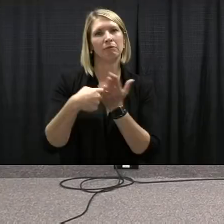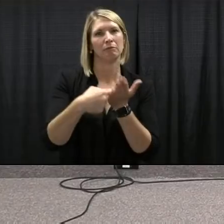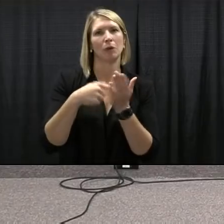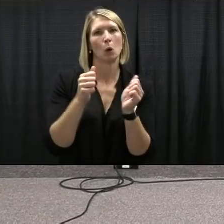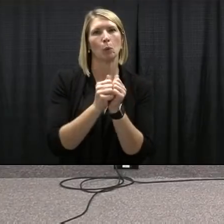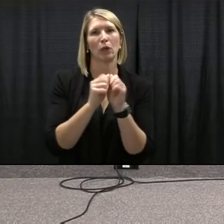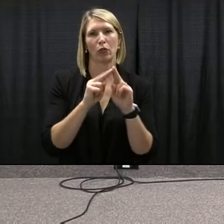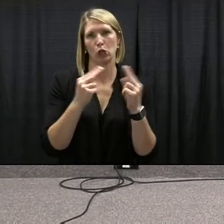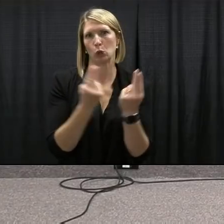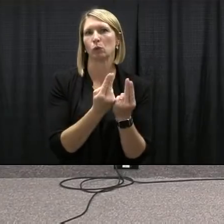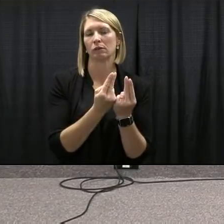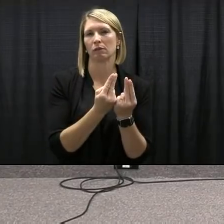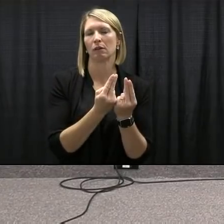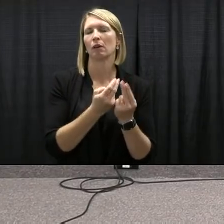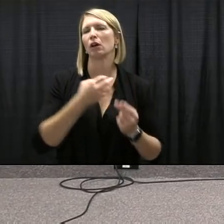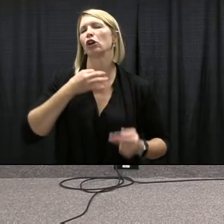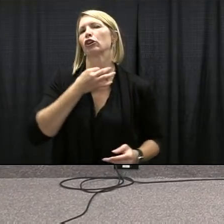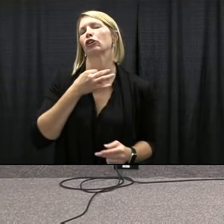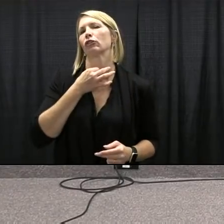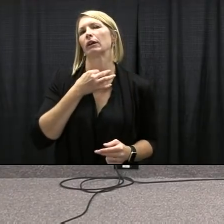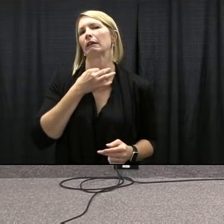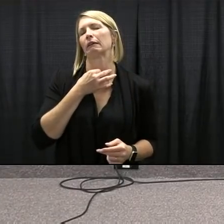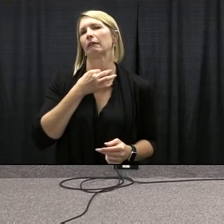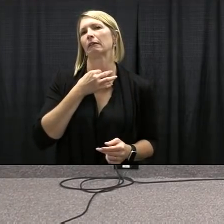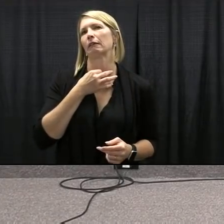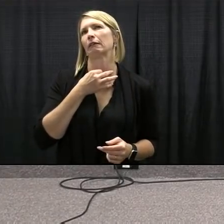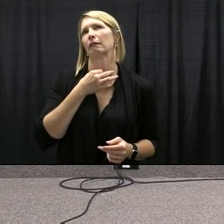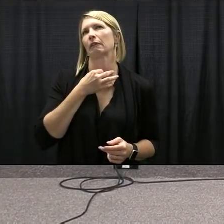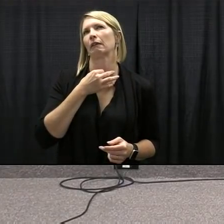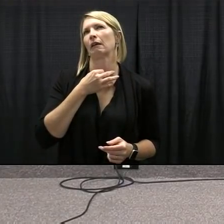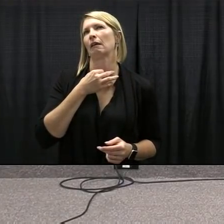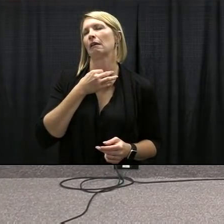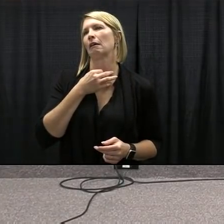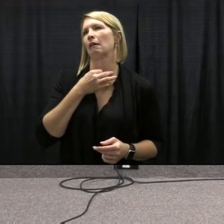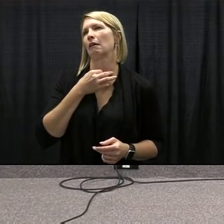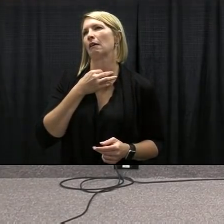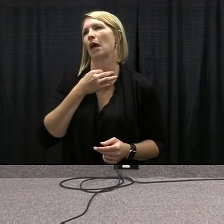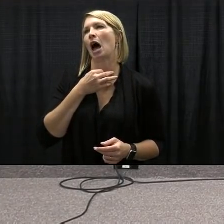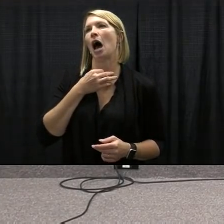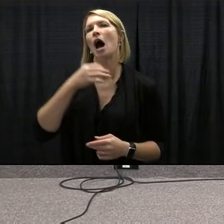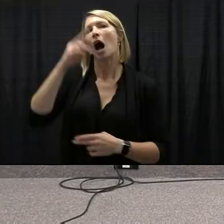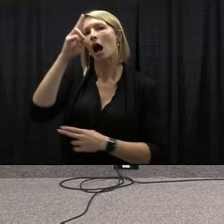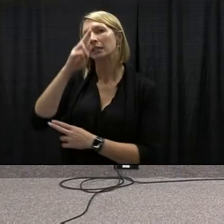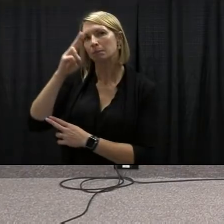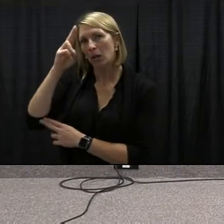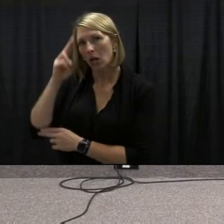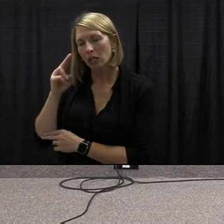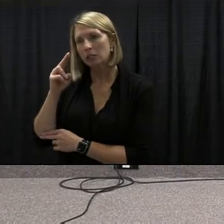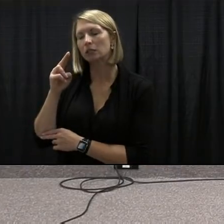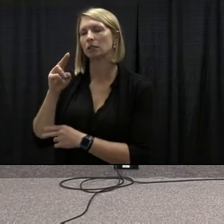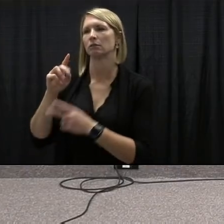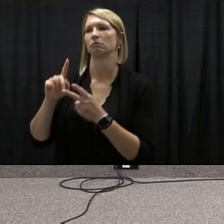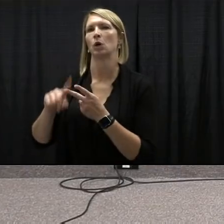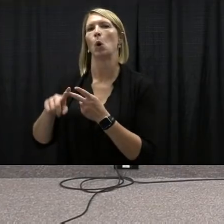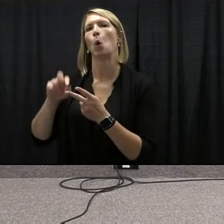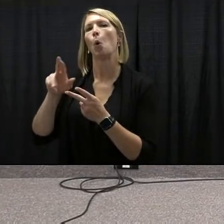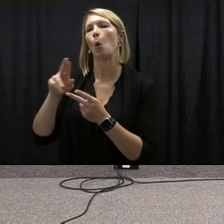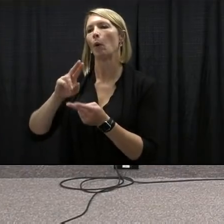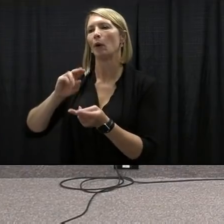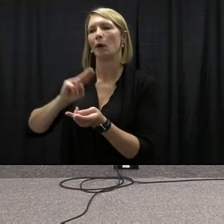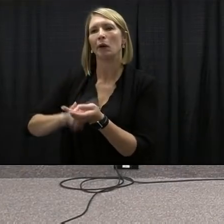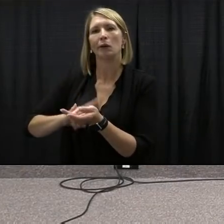cases in health or long-term care have been transmitted through unvaccinated staff?